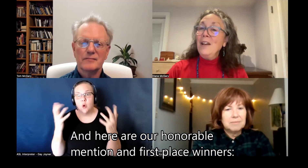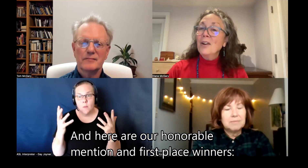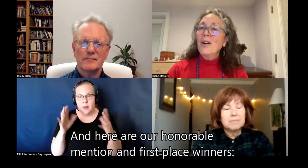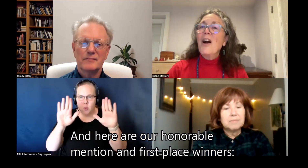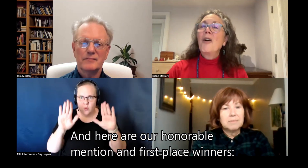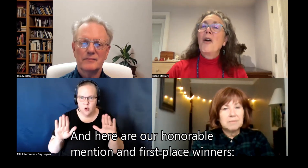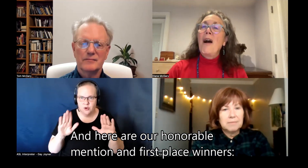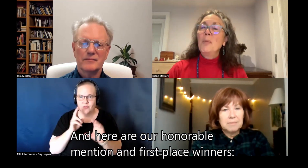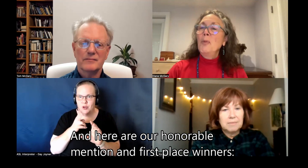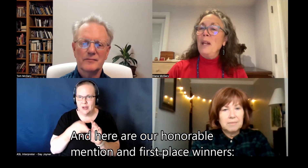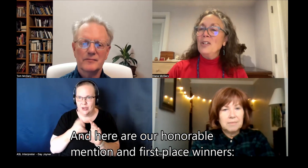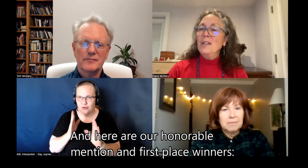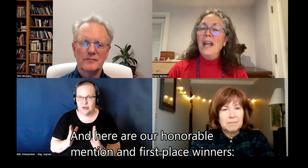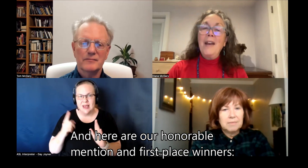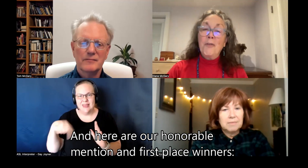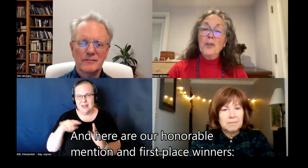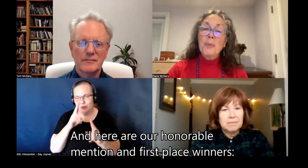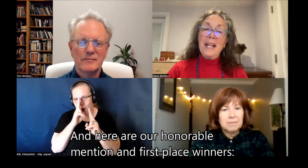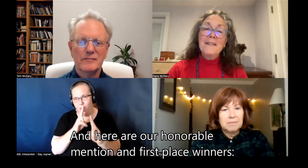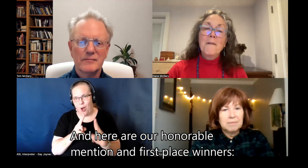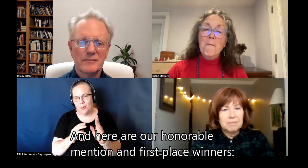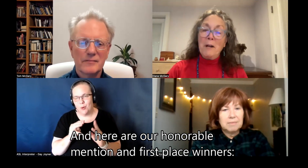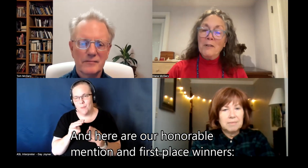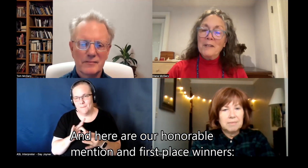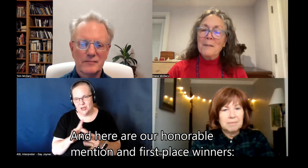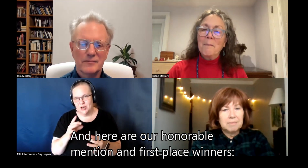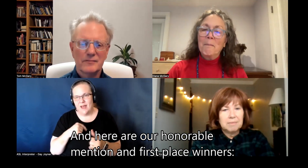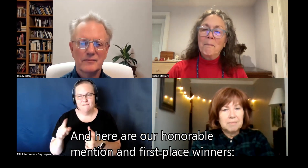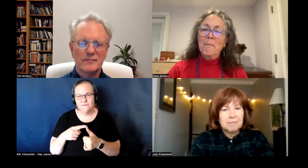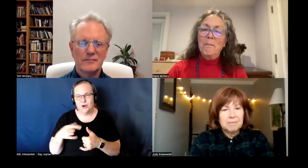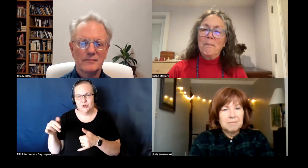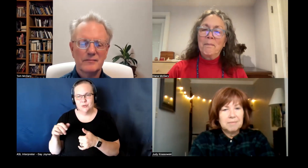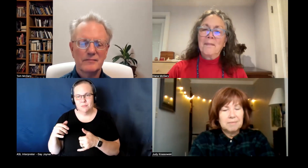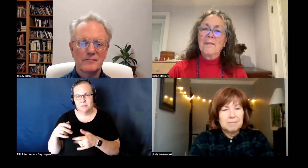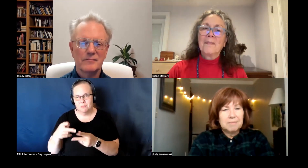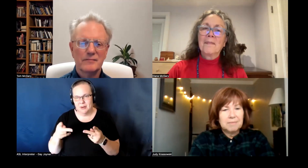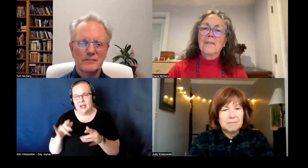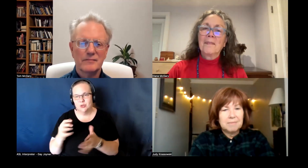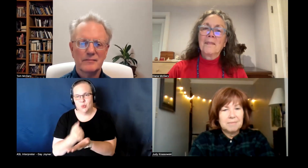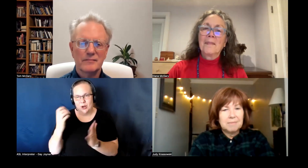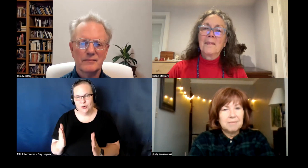And here are our honorable mention and first place winners.